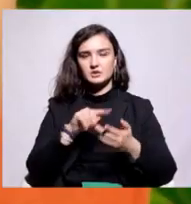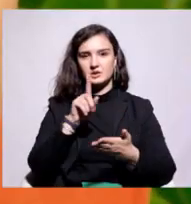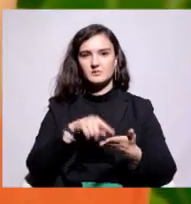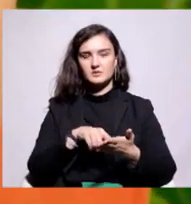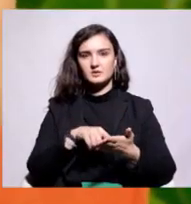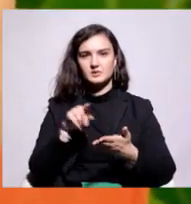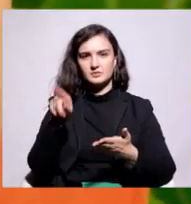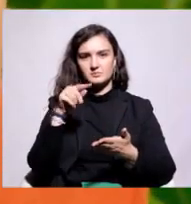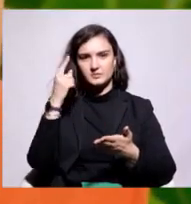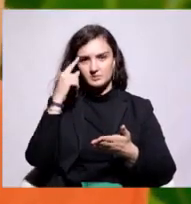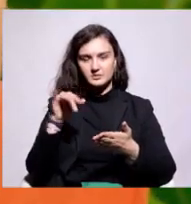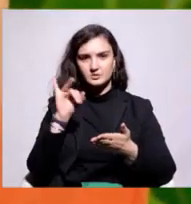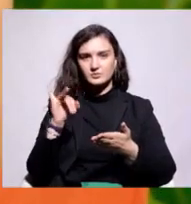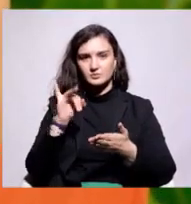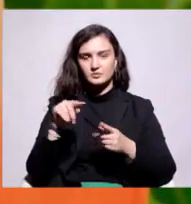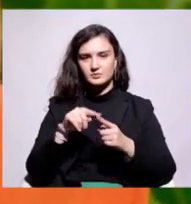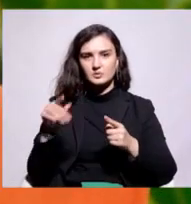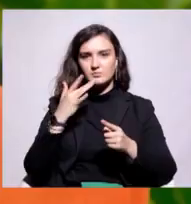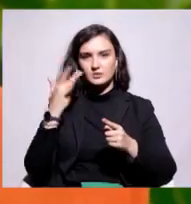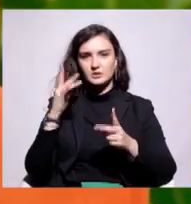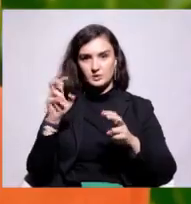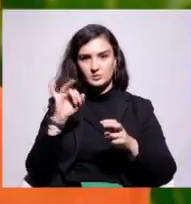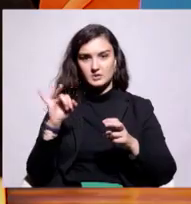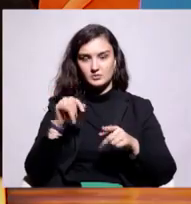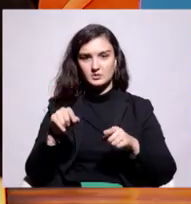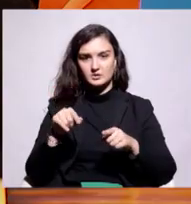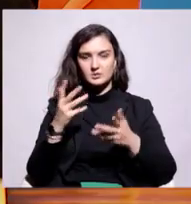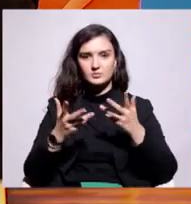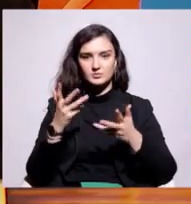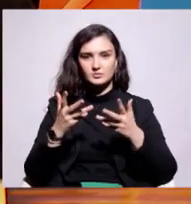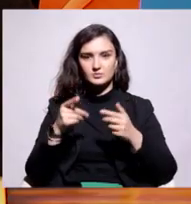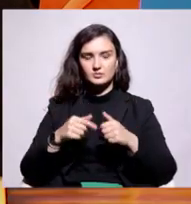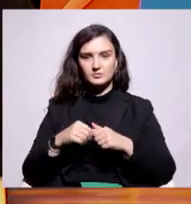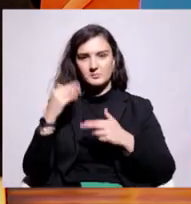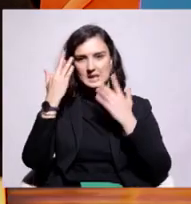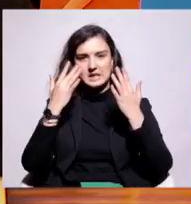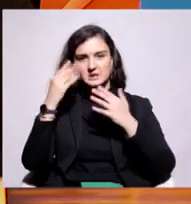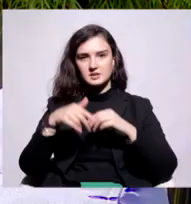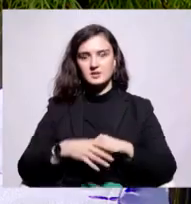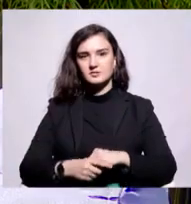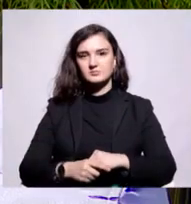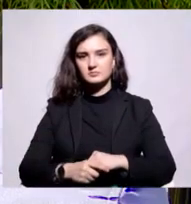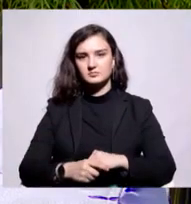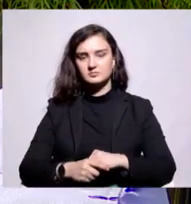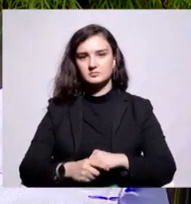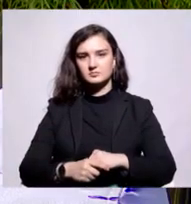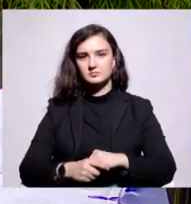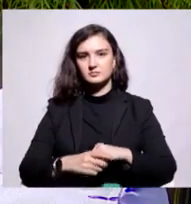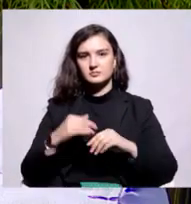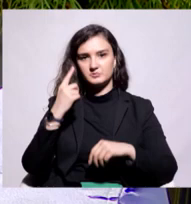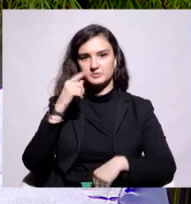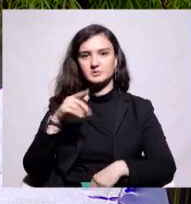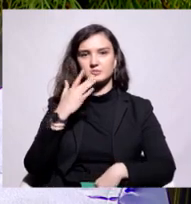question. Do you think this story is a political story or a fantasy story? Well, I think it